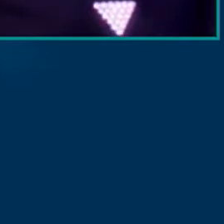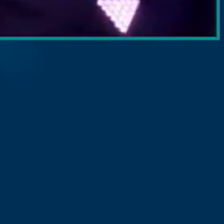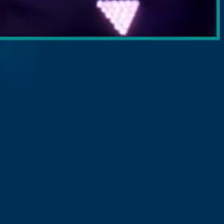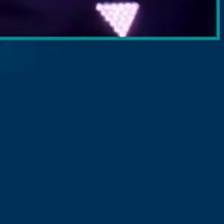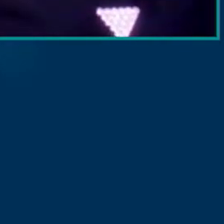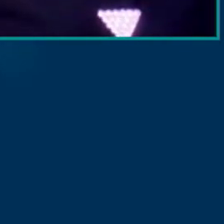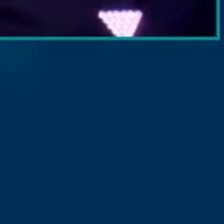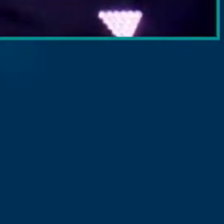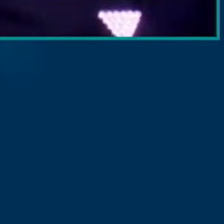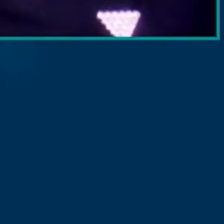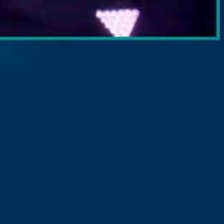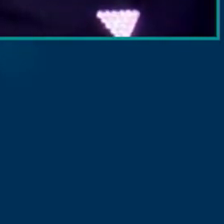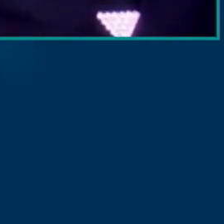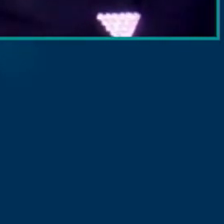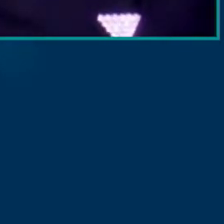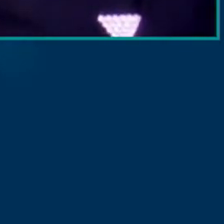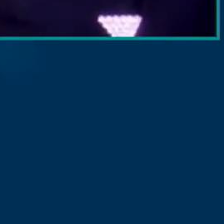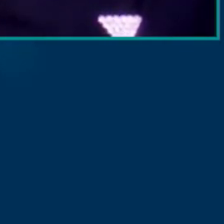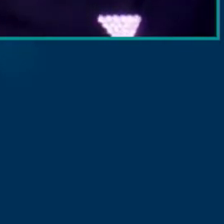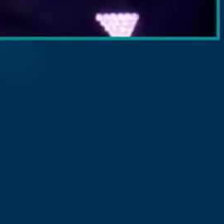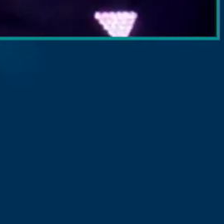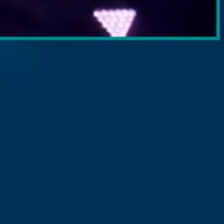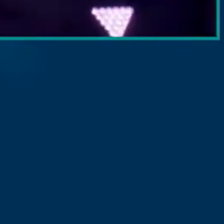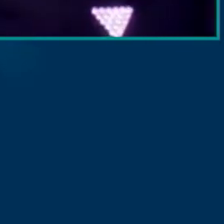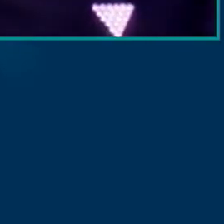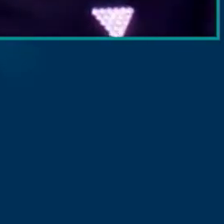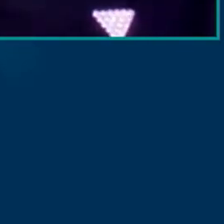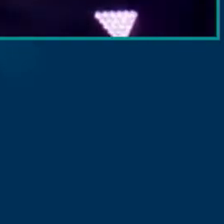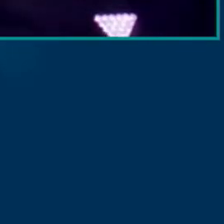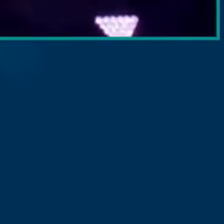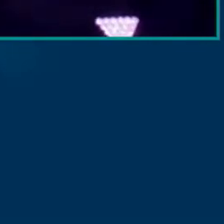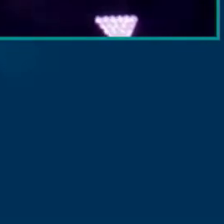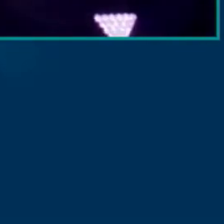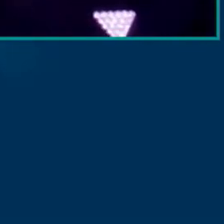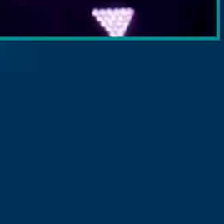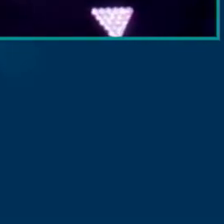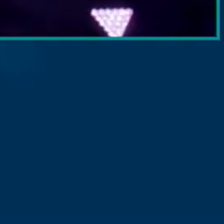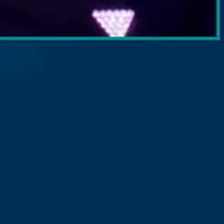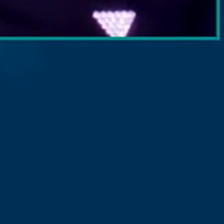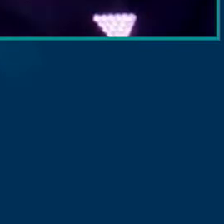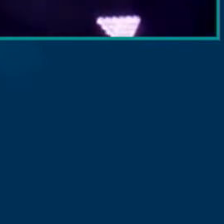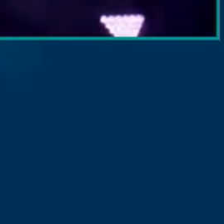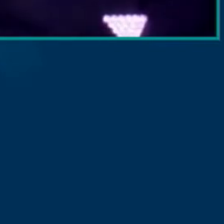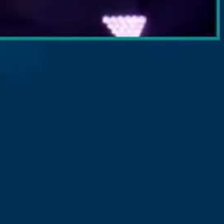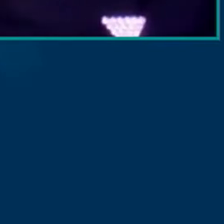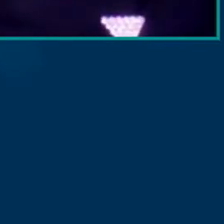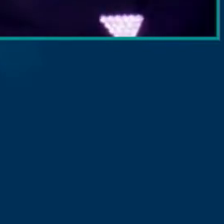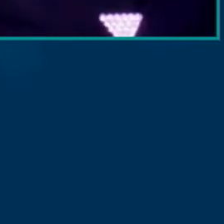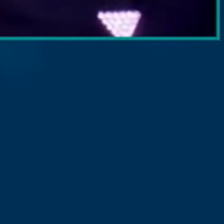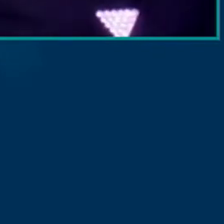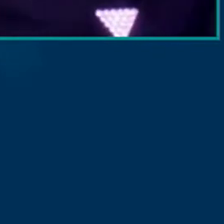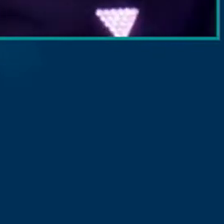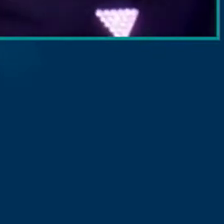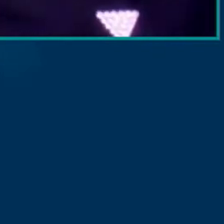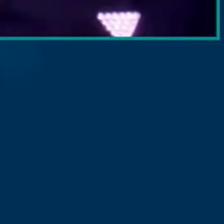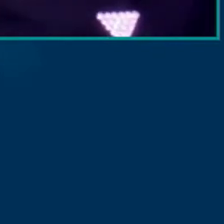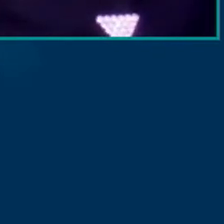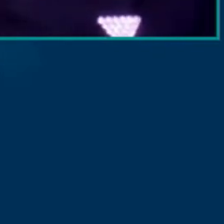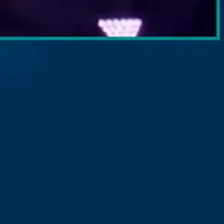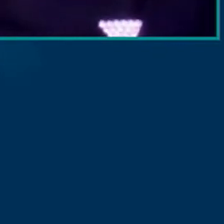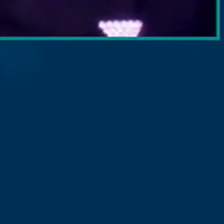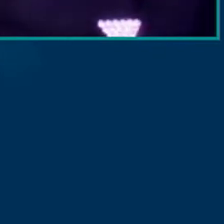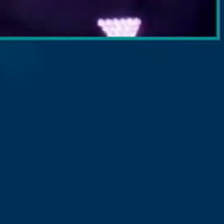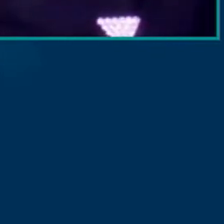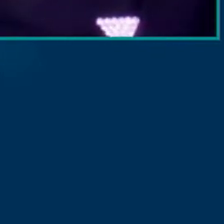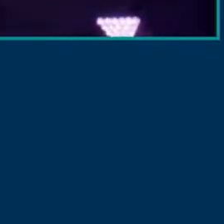they involved all the stakeholders, both the businesses, the local communities that experienced